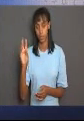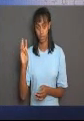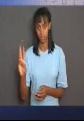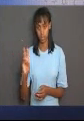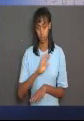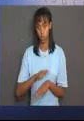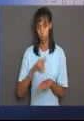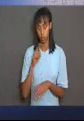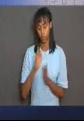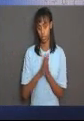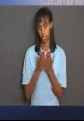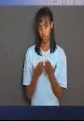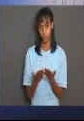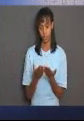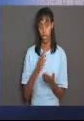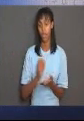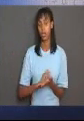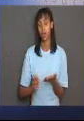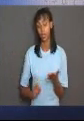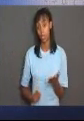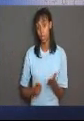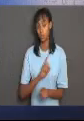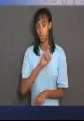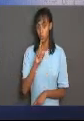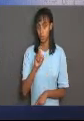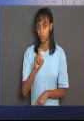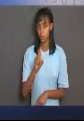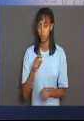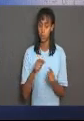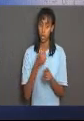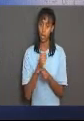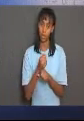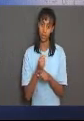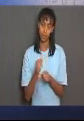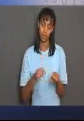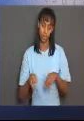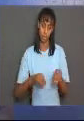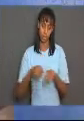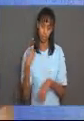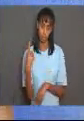176 of your textbooks and write down the questions for Activity 1.